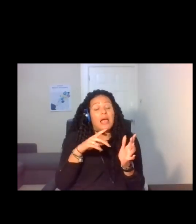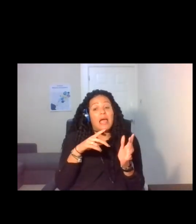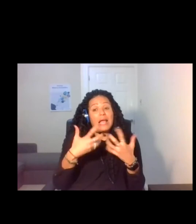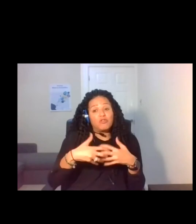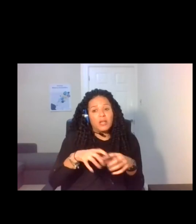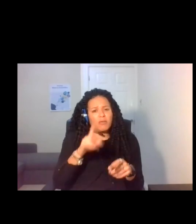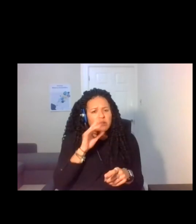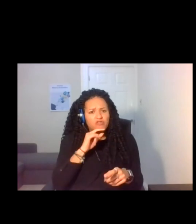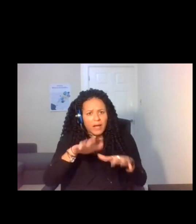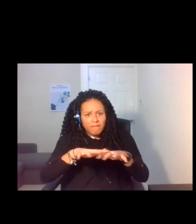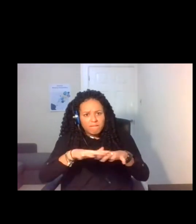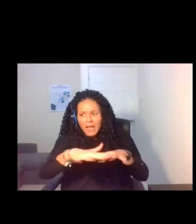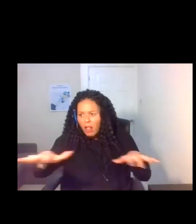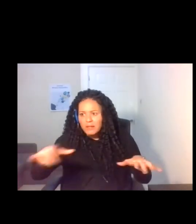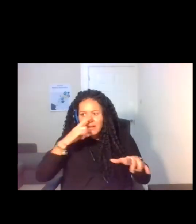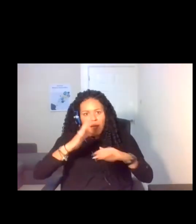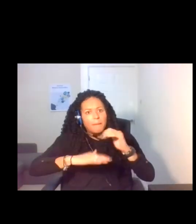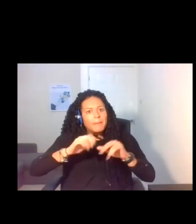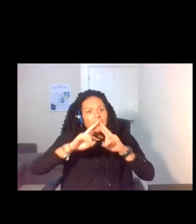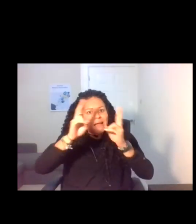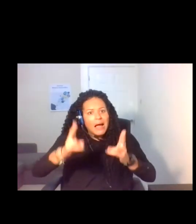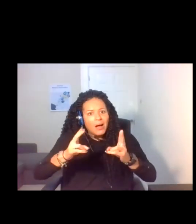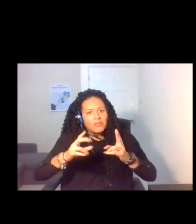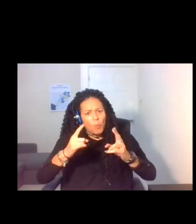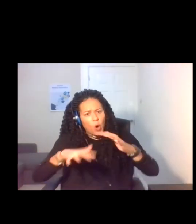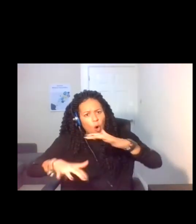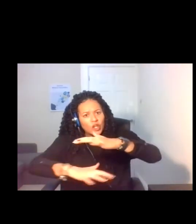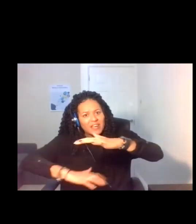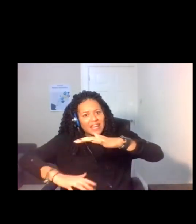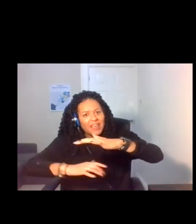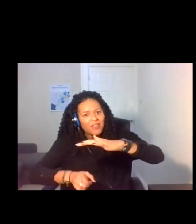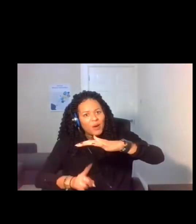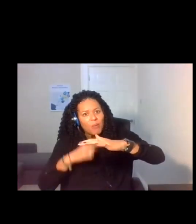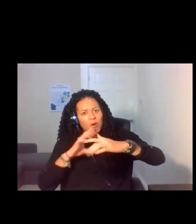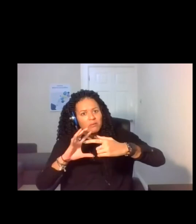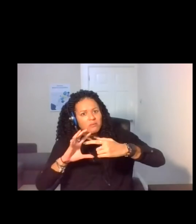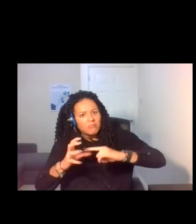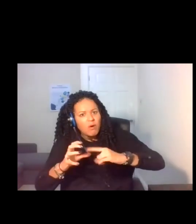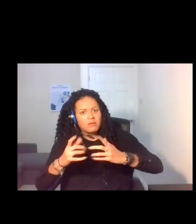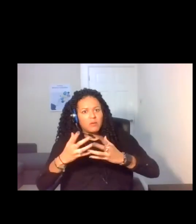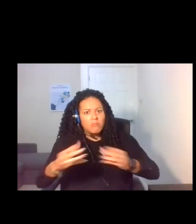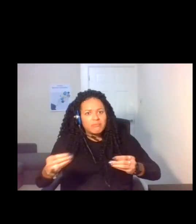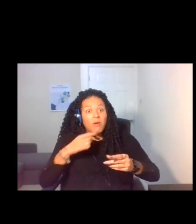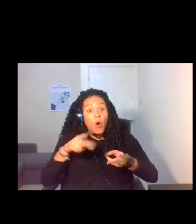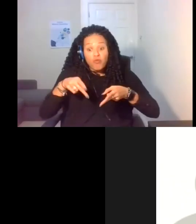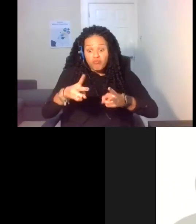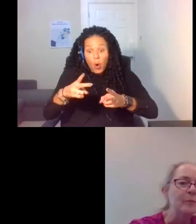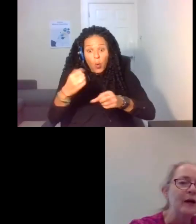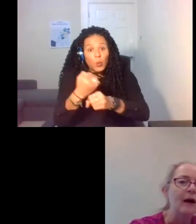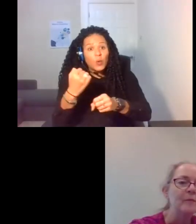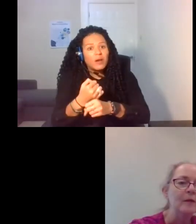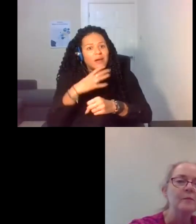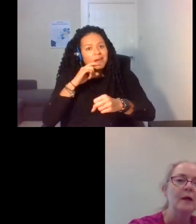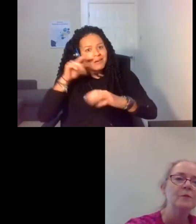field is safe to build housing or for the early detection of defects in the road networks. So,